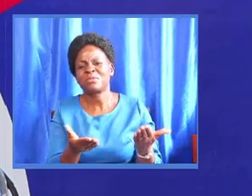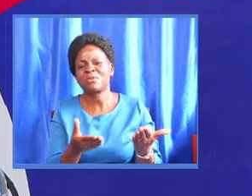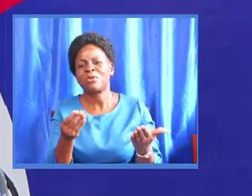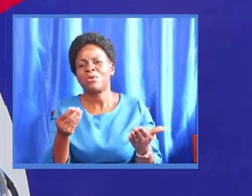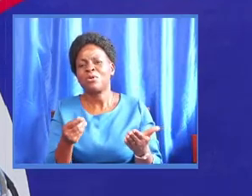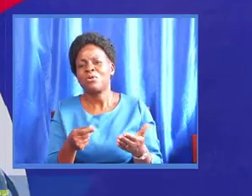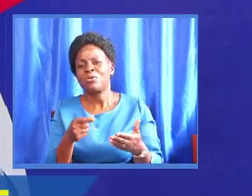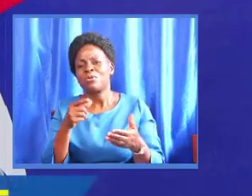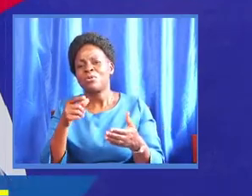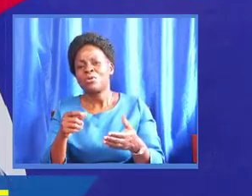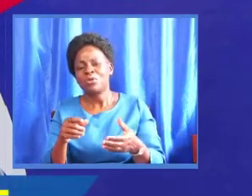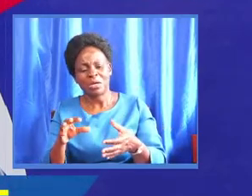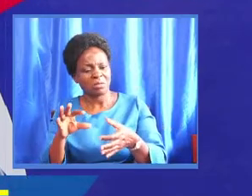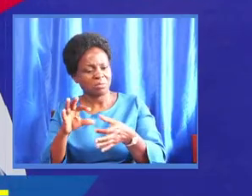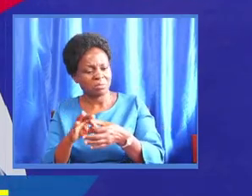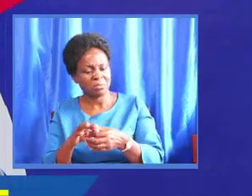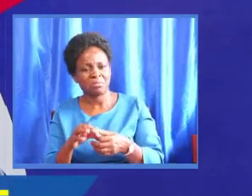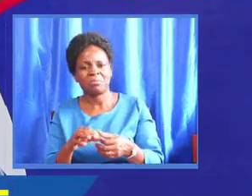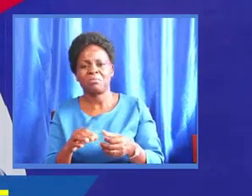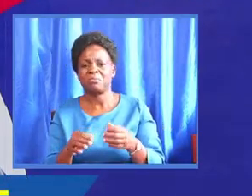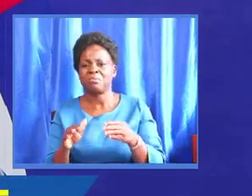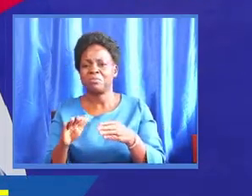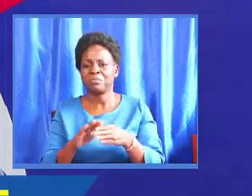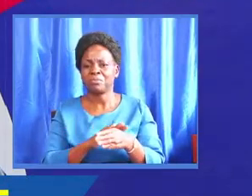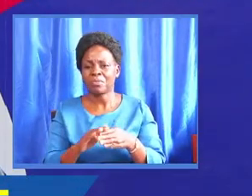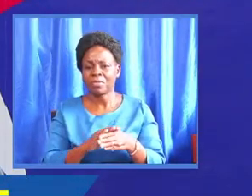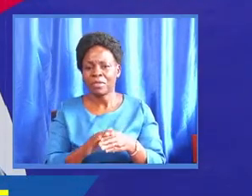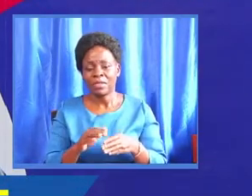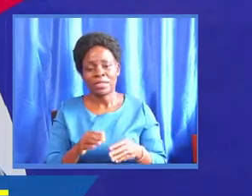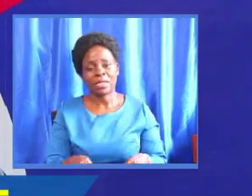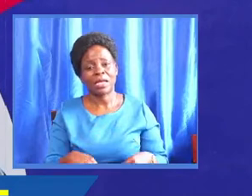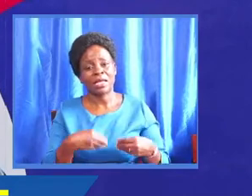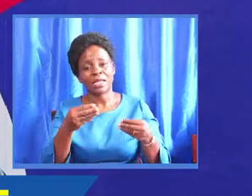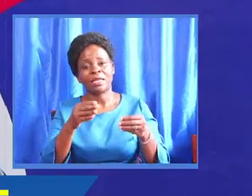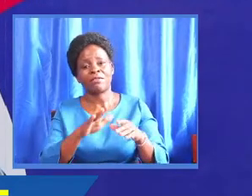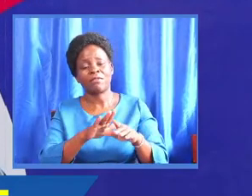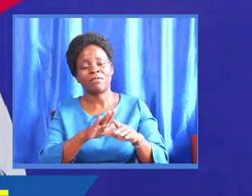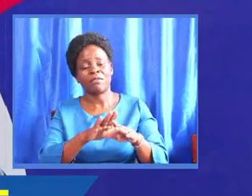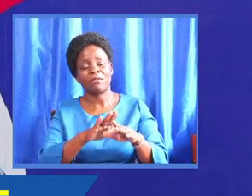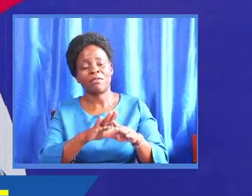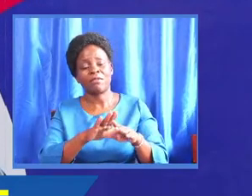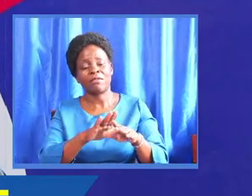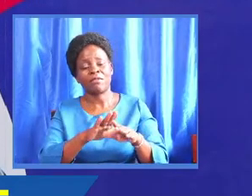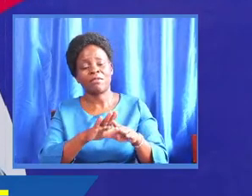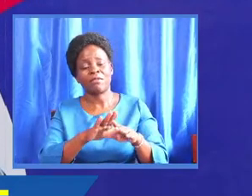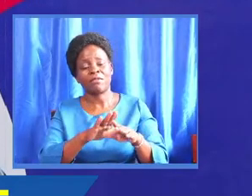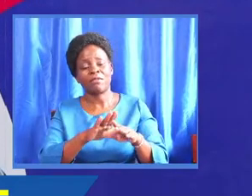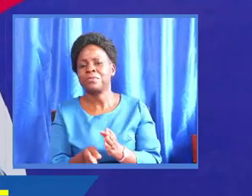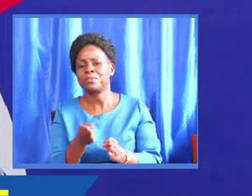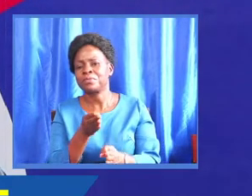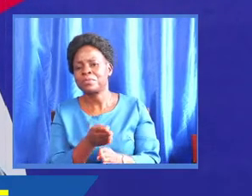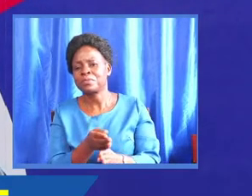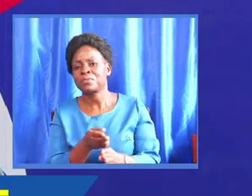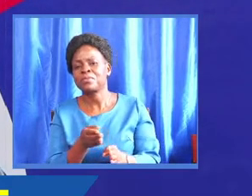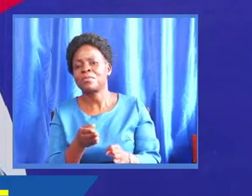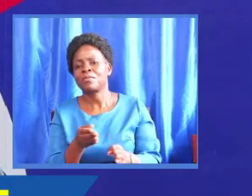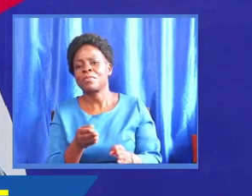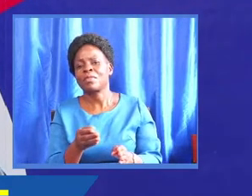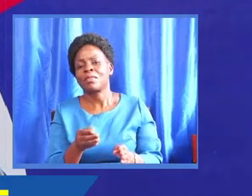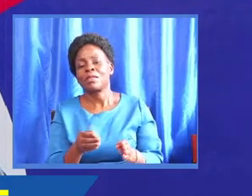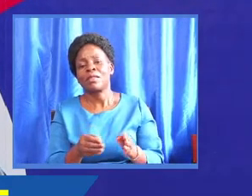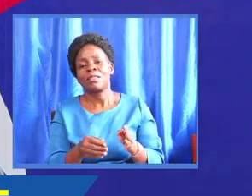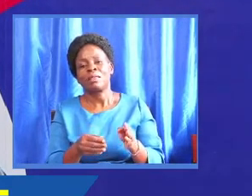venture with a reputable company where you said, I provide you land, you put up 10-story apartment block, give me